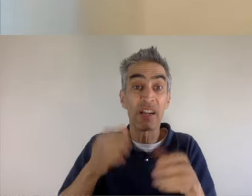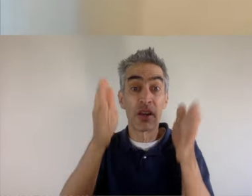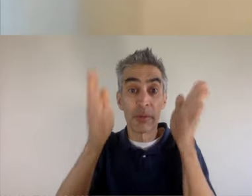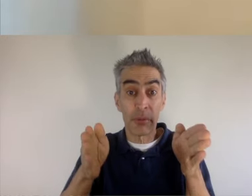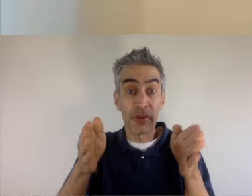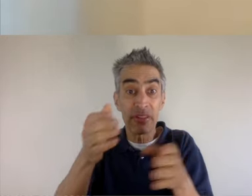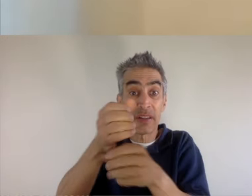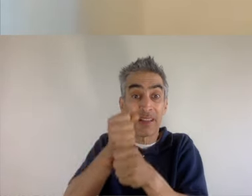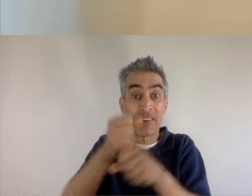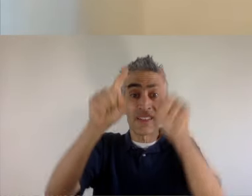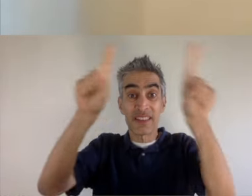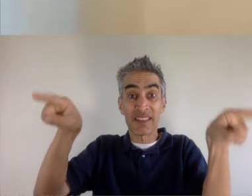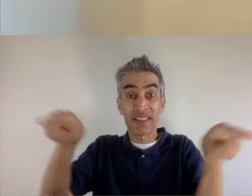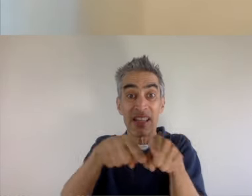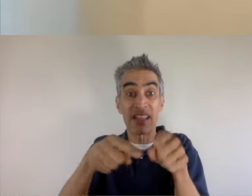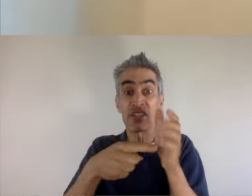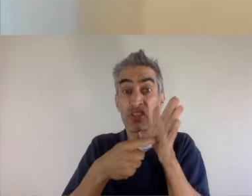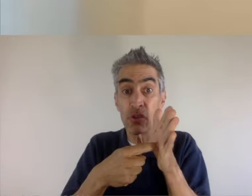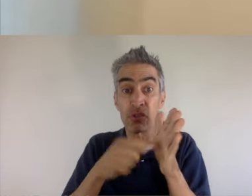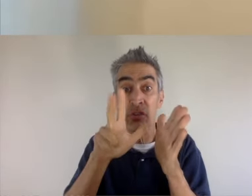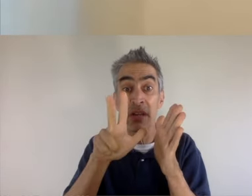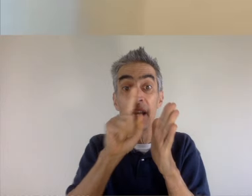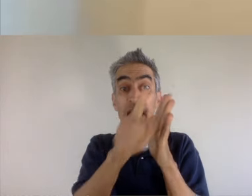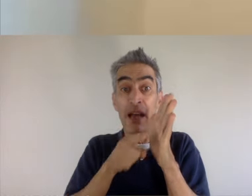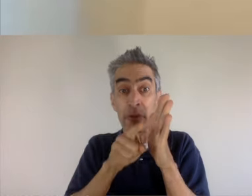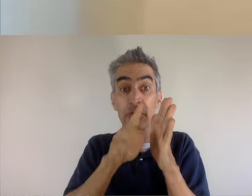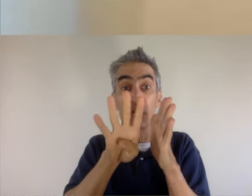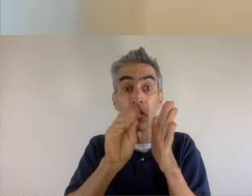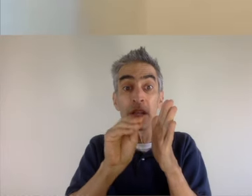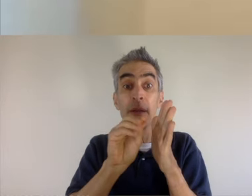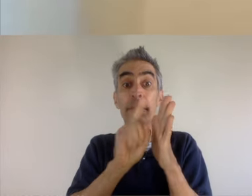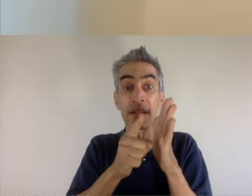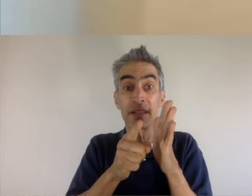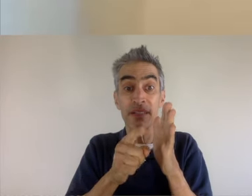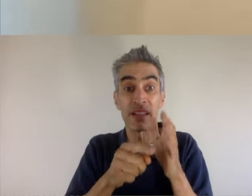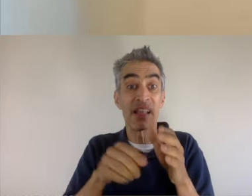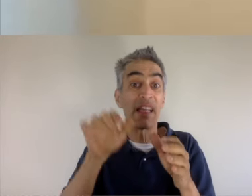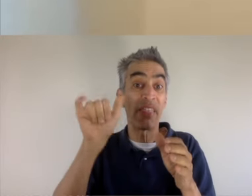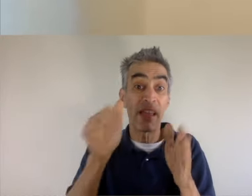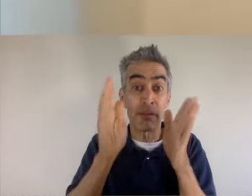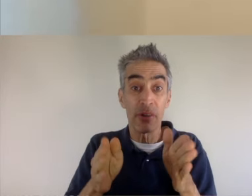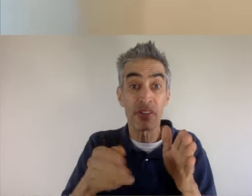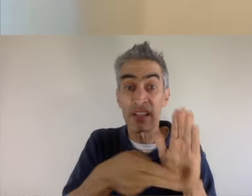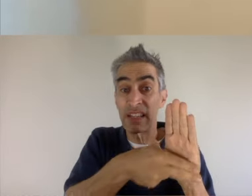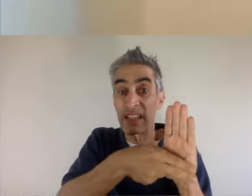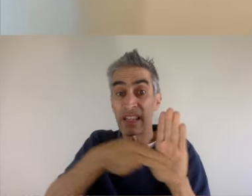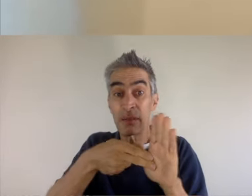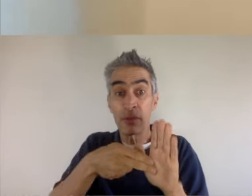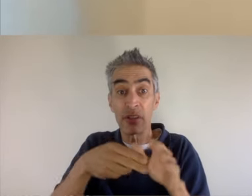race. So that was harder. You know, I couldn't find a pacer at the start. But